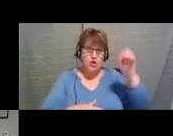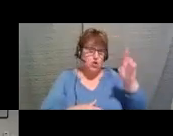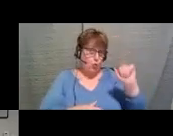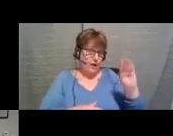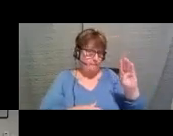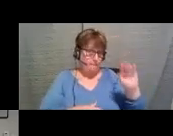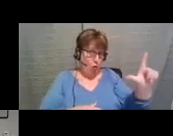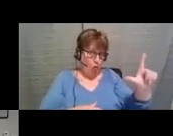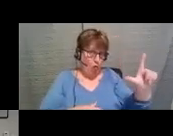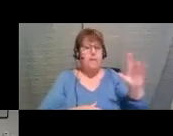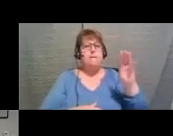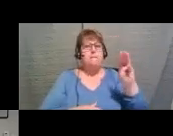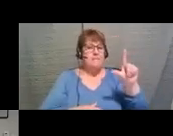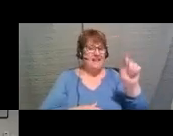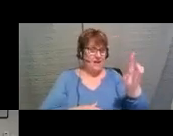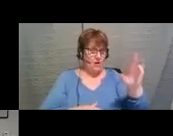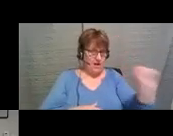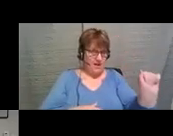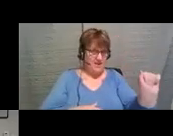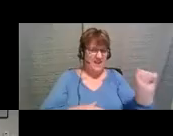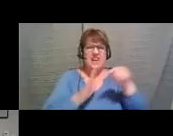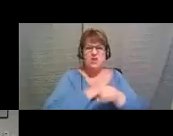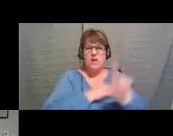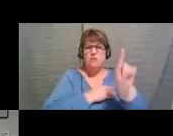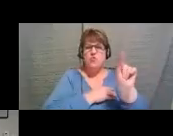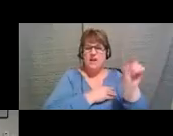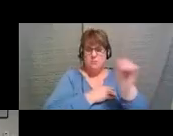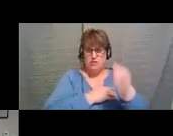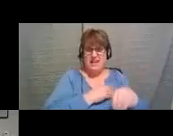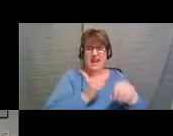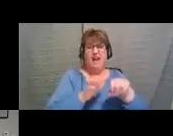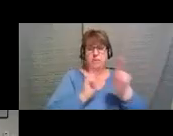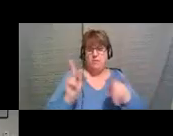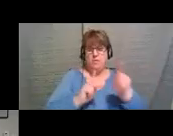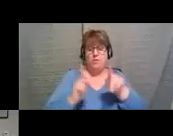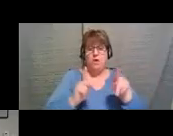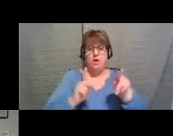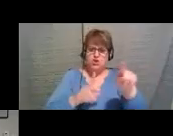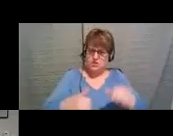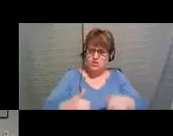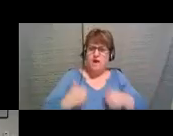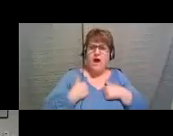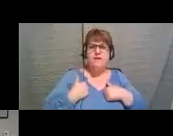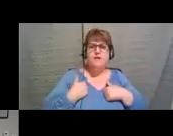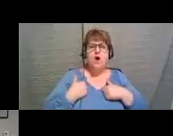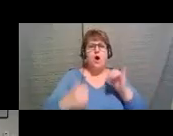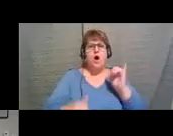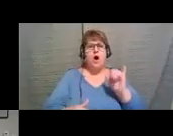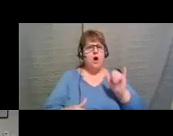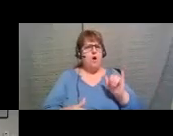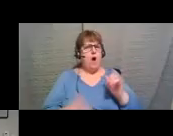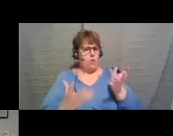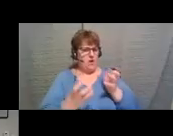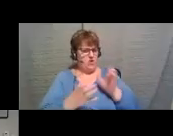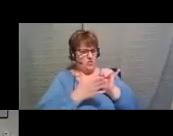Kills about 20% of people. Well, this girl survived. And I began to think, wow, I want to do this kind of work, but I've got